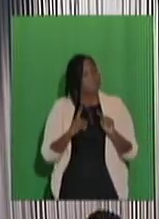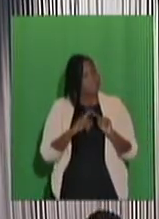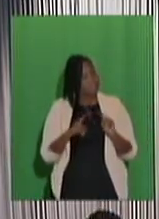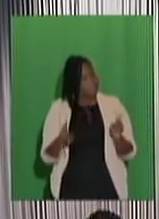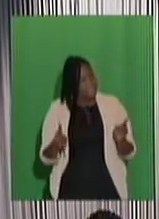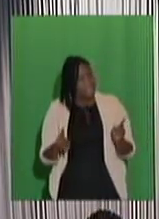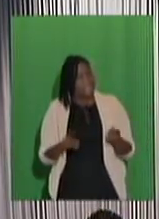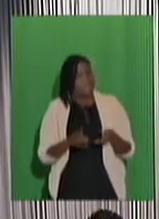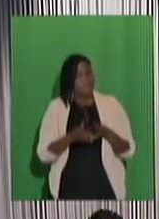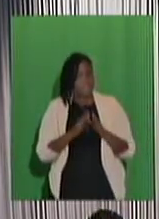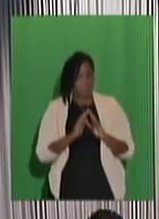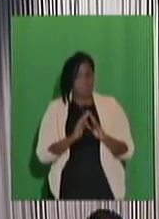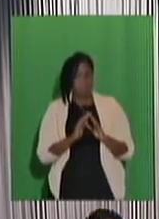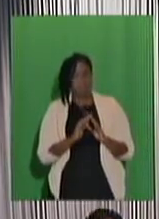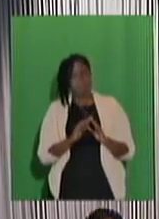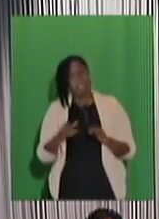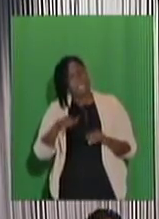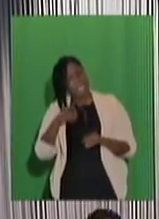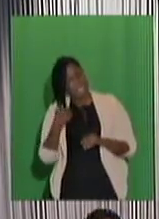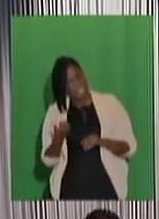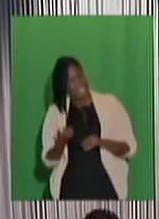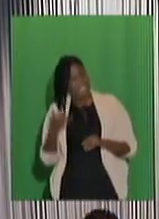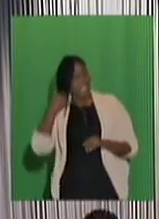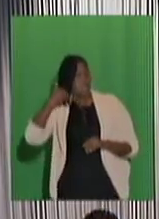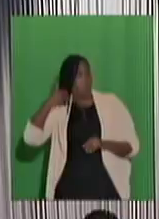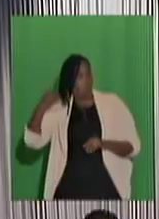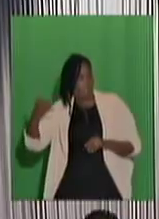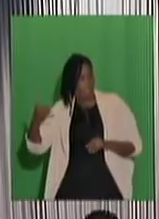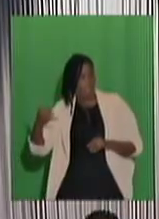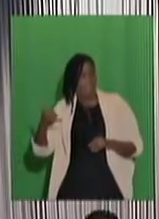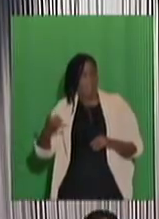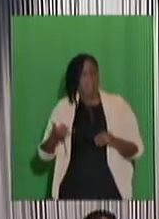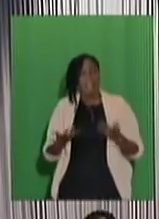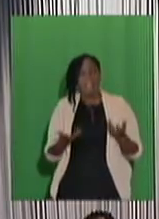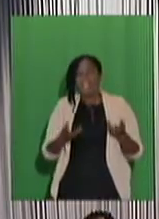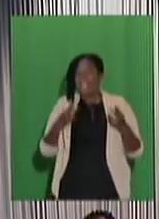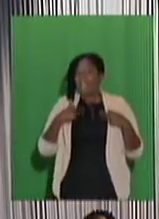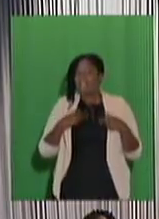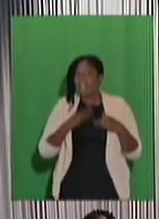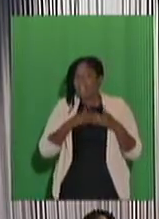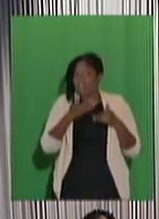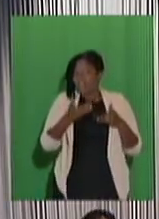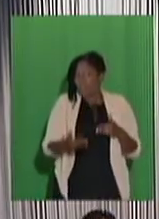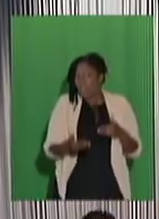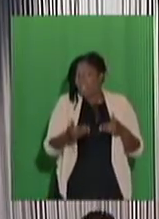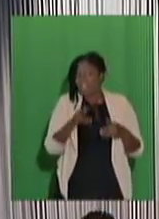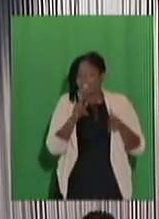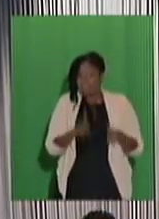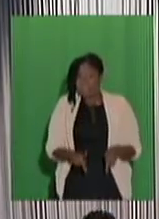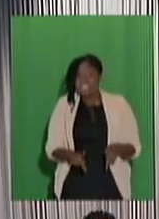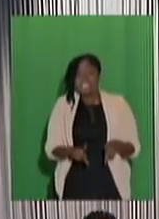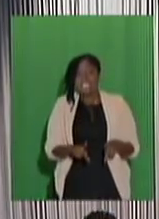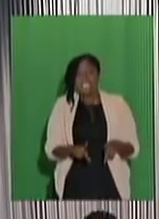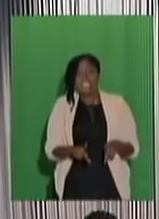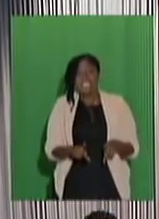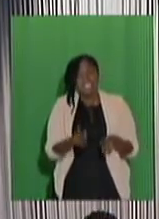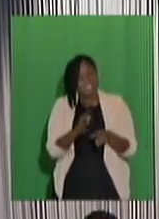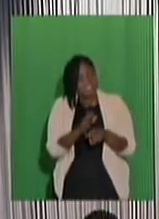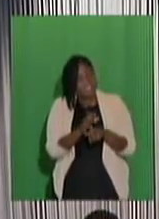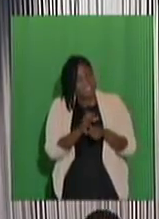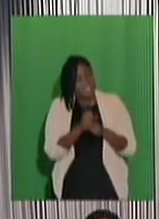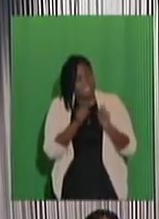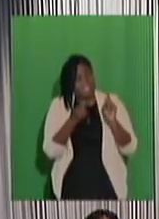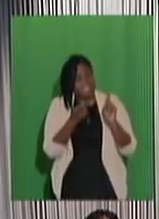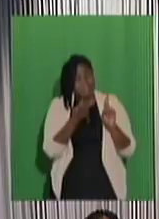to a patient being tested positive? And finally, from me, President Donald Trump yesterday ordered the 3M company in the U.S.